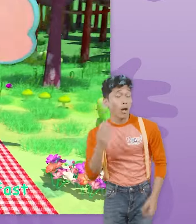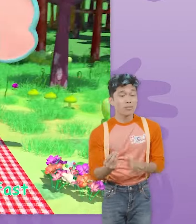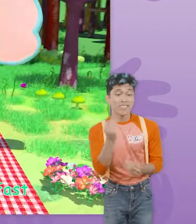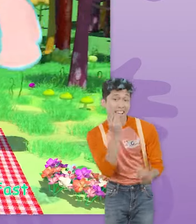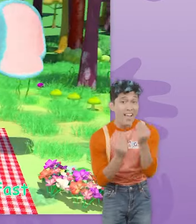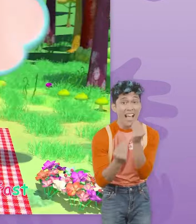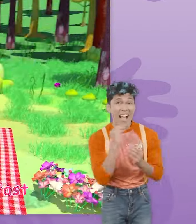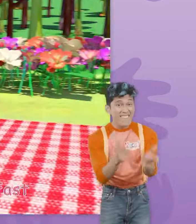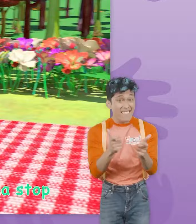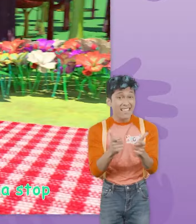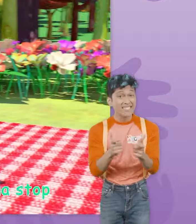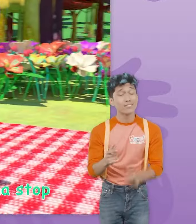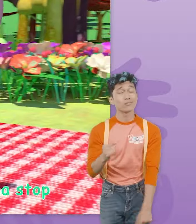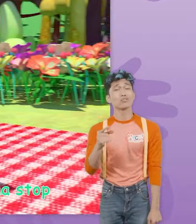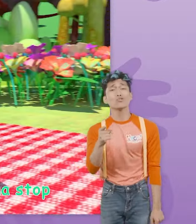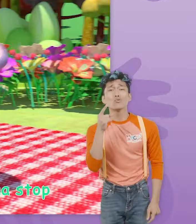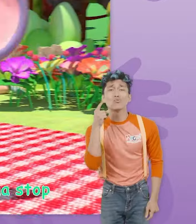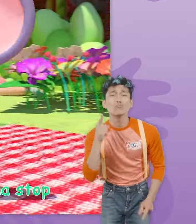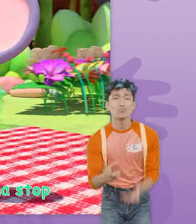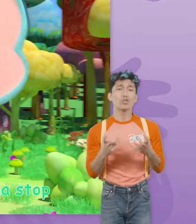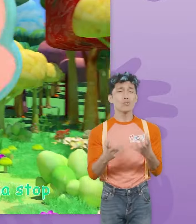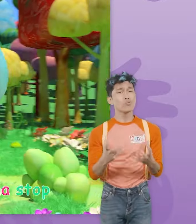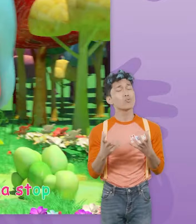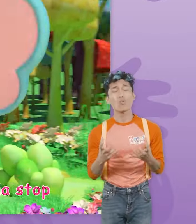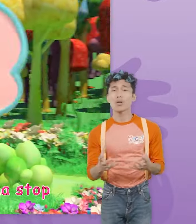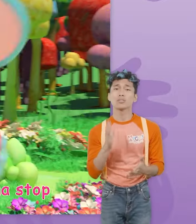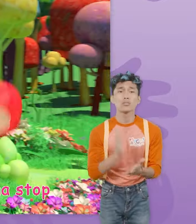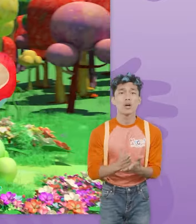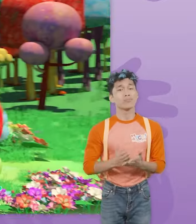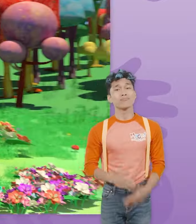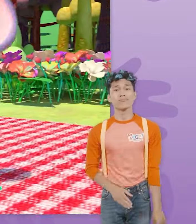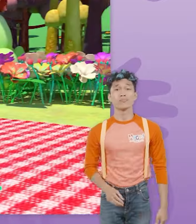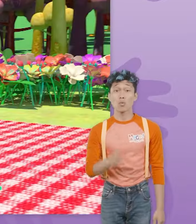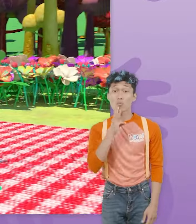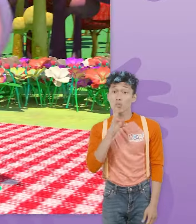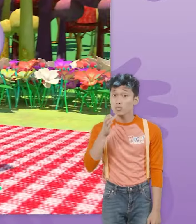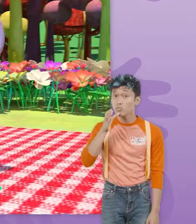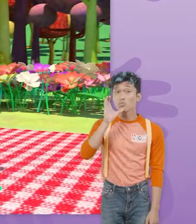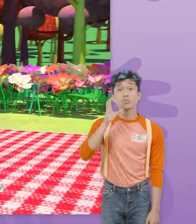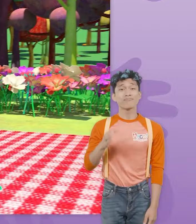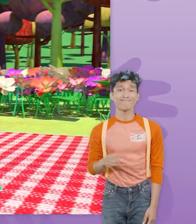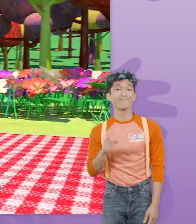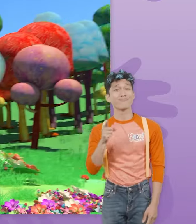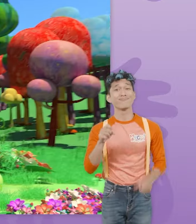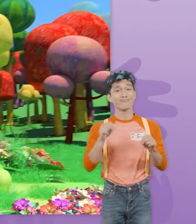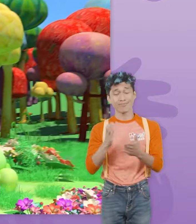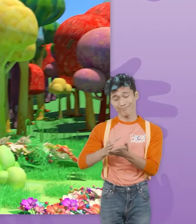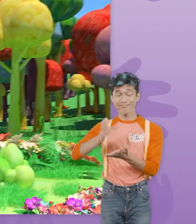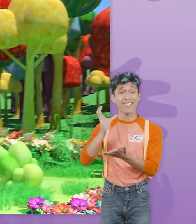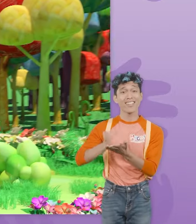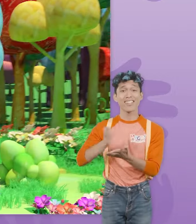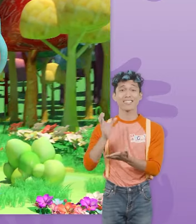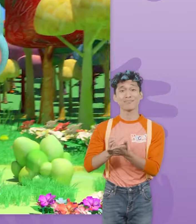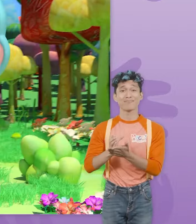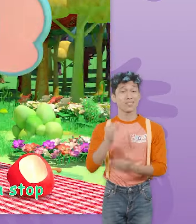cause you ate your food too fast And you really, really, really want to stop Just take a drink of water, you can